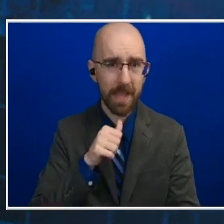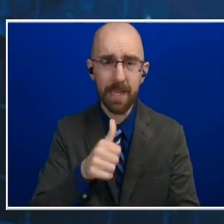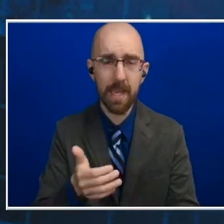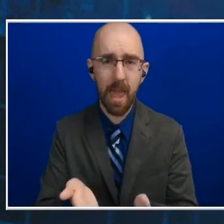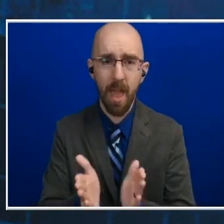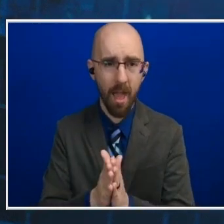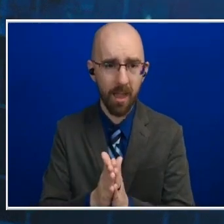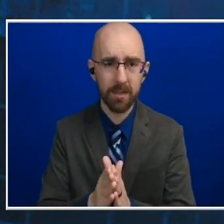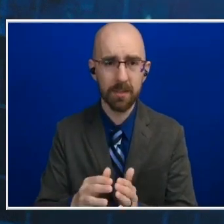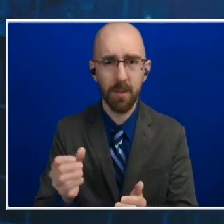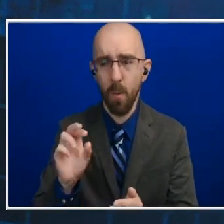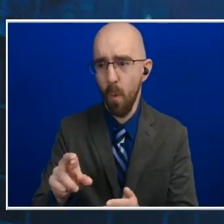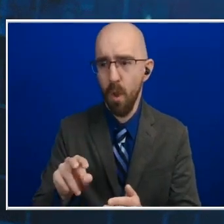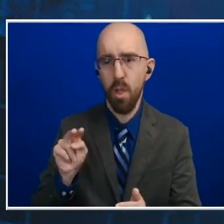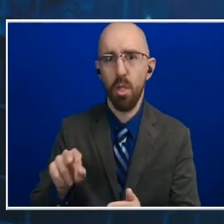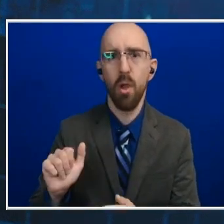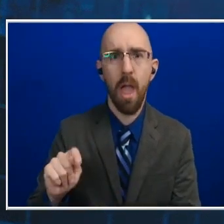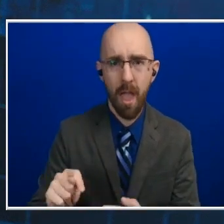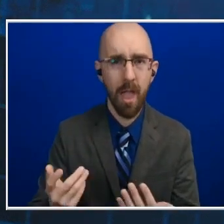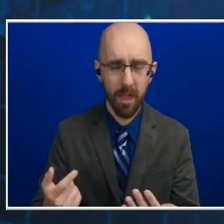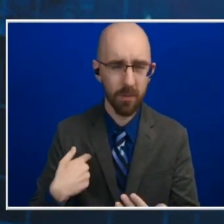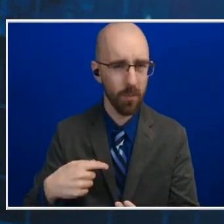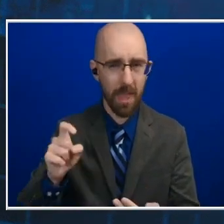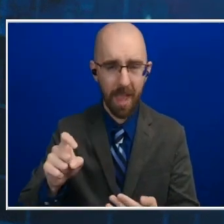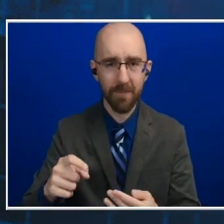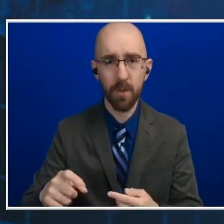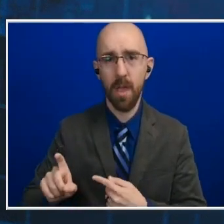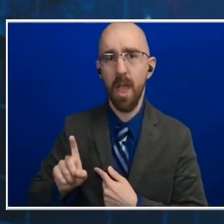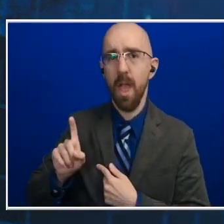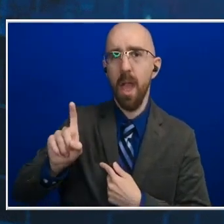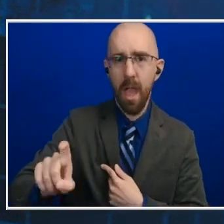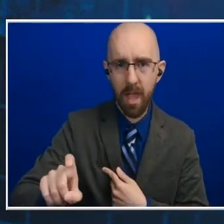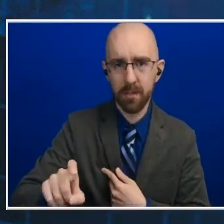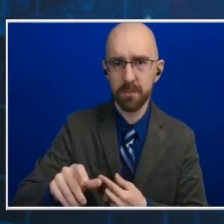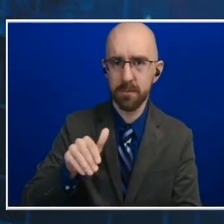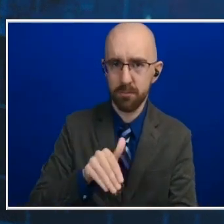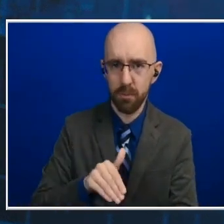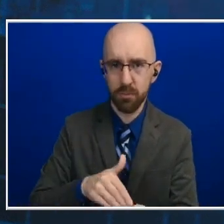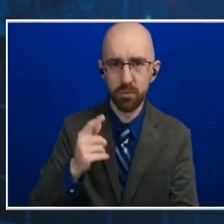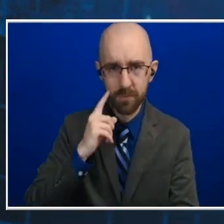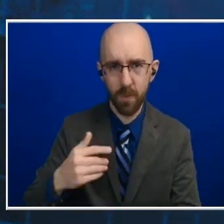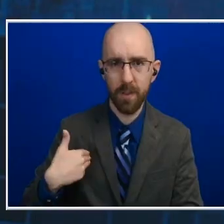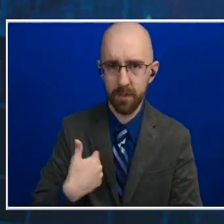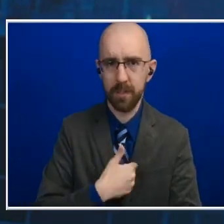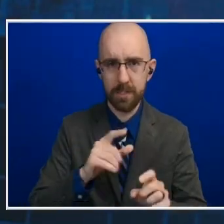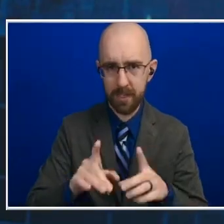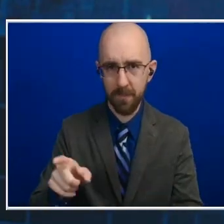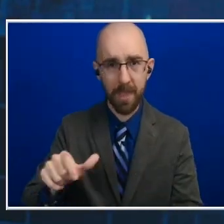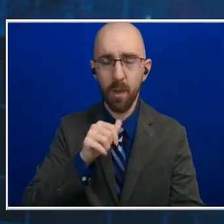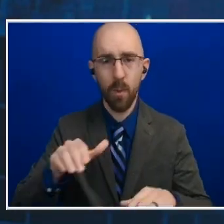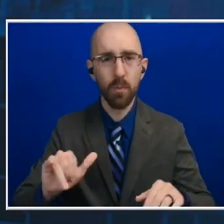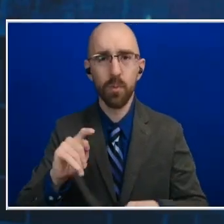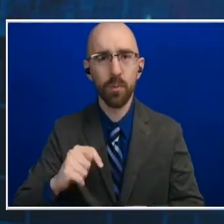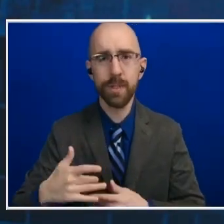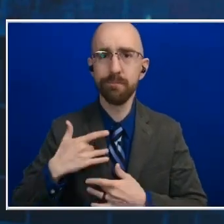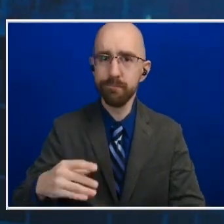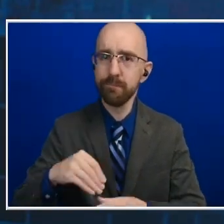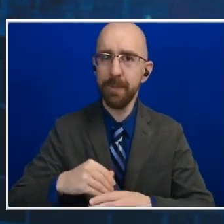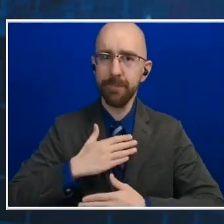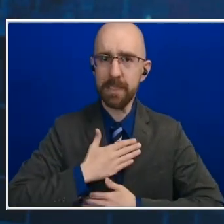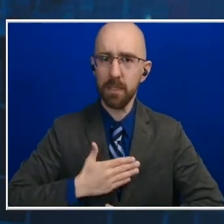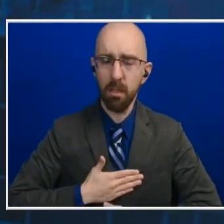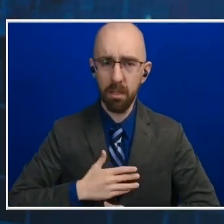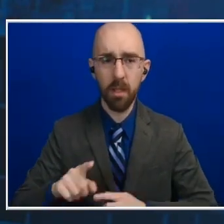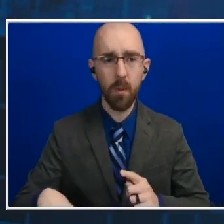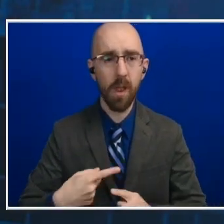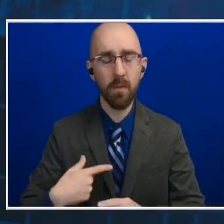and stuff. So we have to ask our doctors for breast exams because they don't perform it in a physical. When I went back and asked them